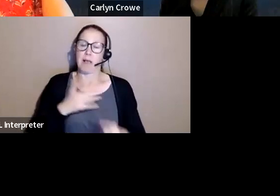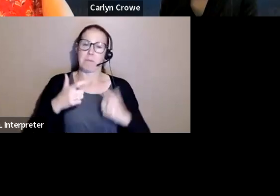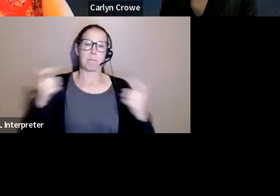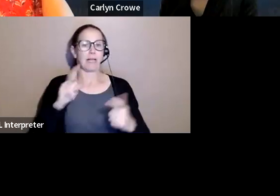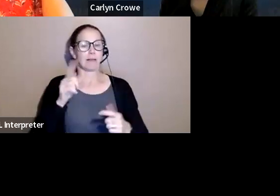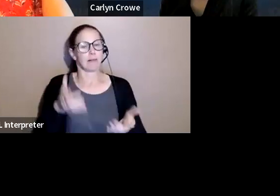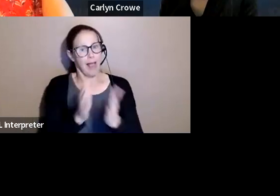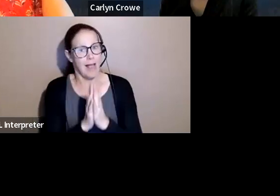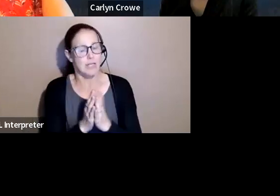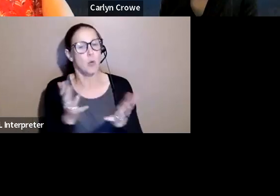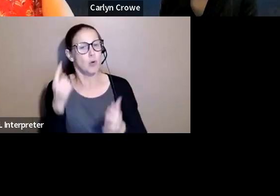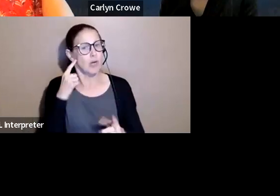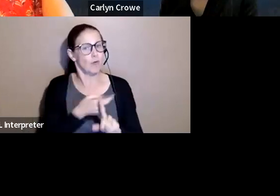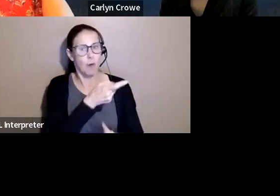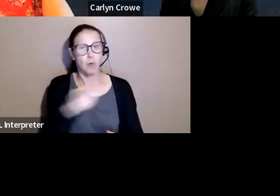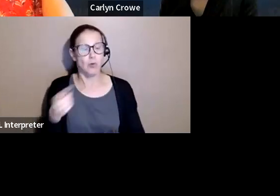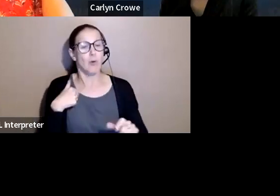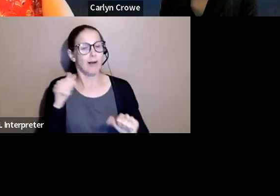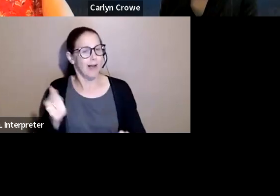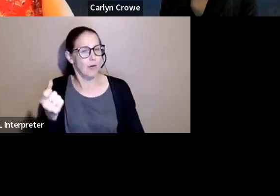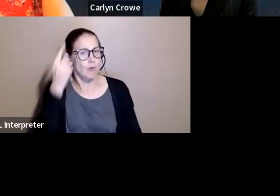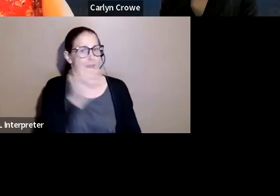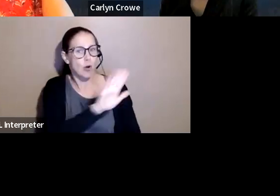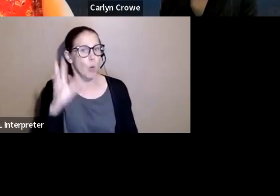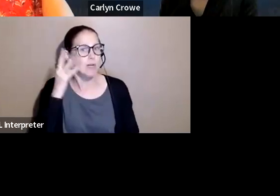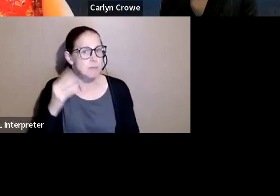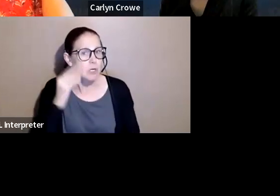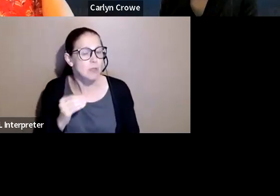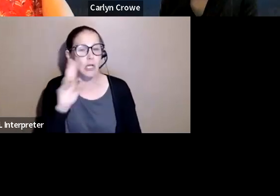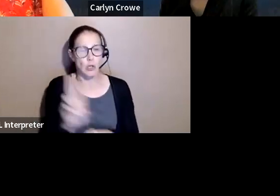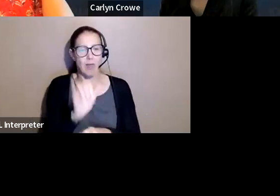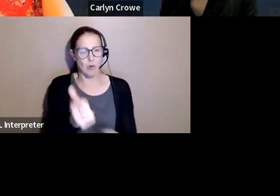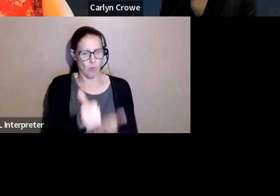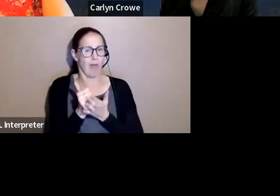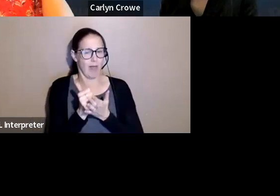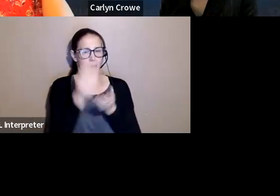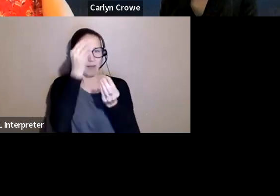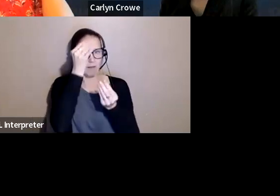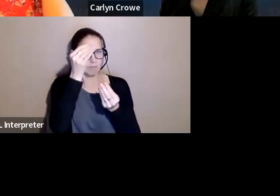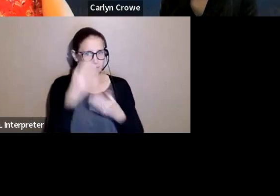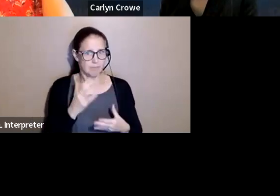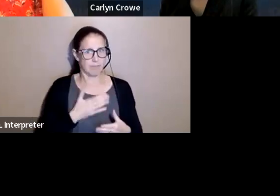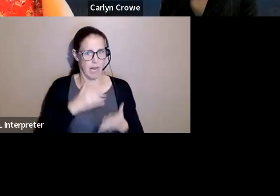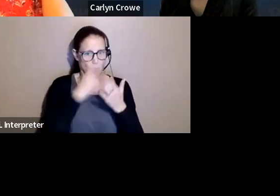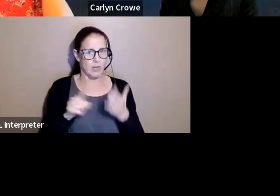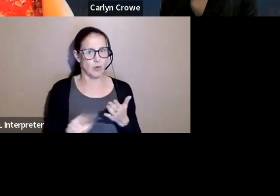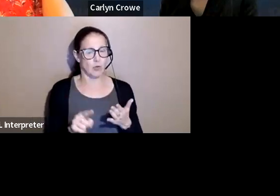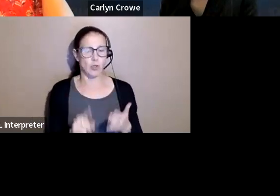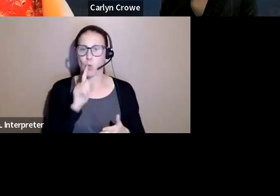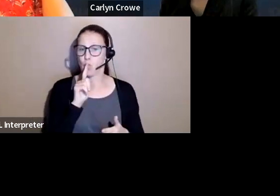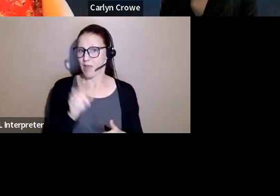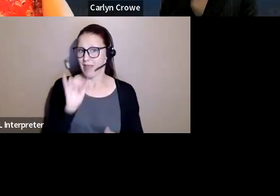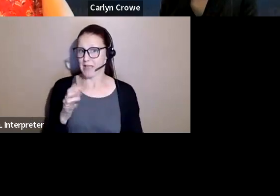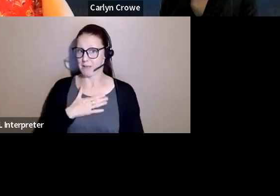want to hear from folks so that I can understand their experience and use that to help inform our research. So that's really the crux of